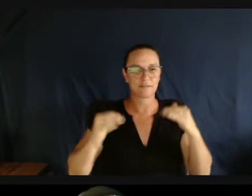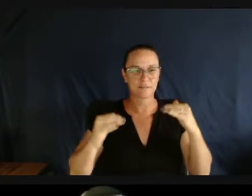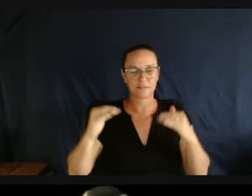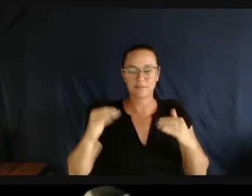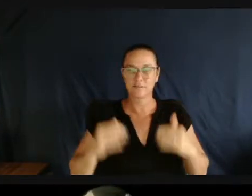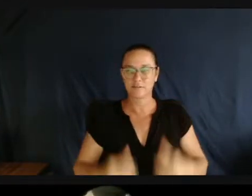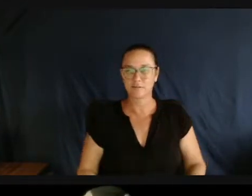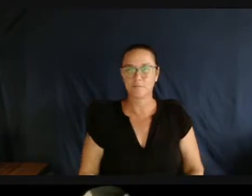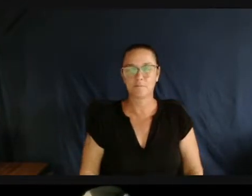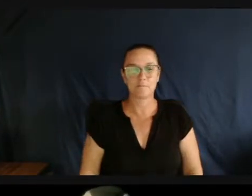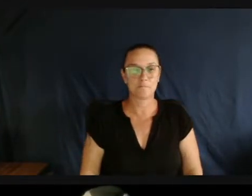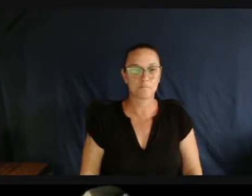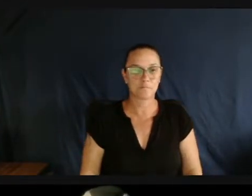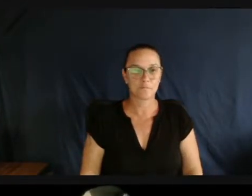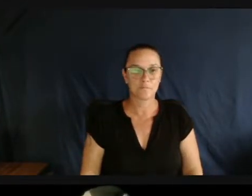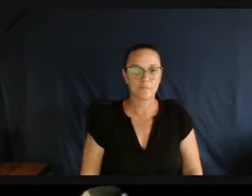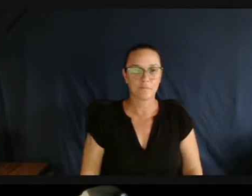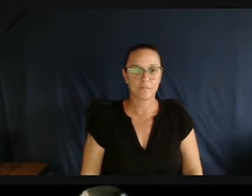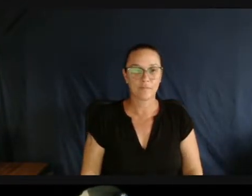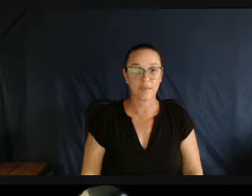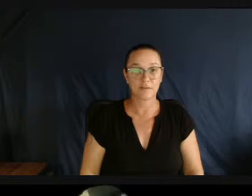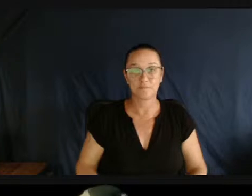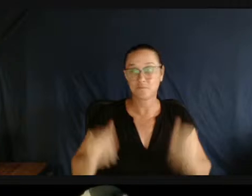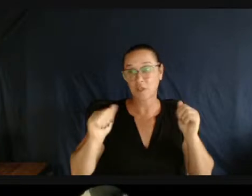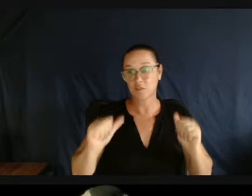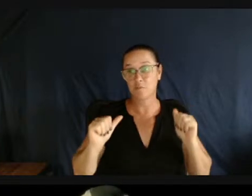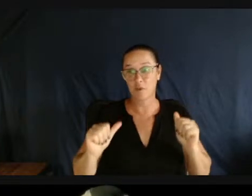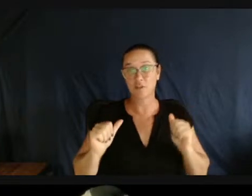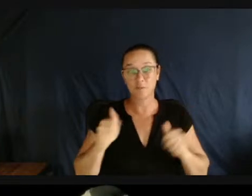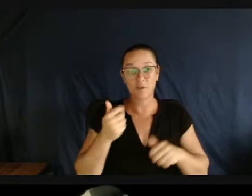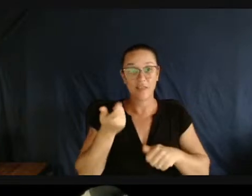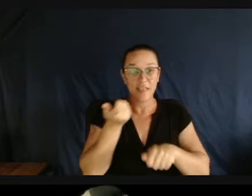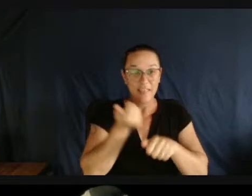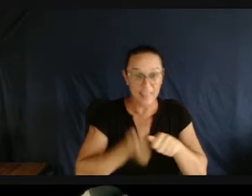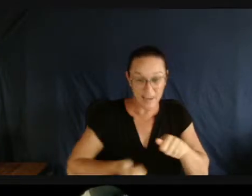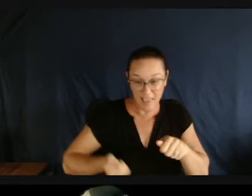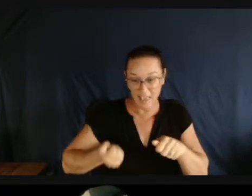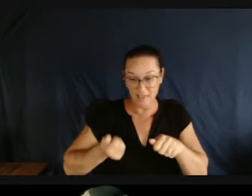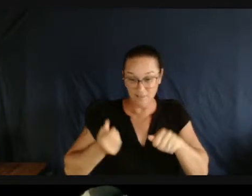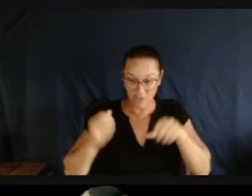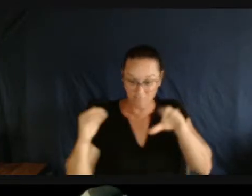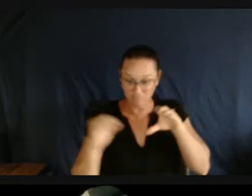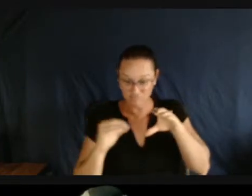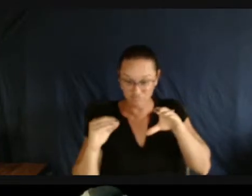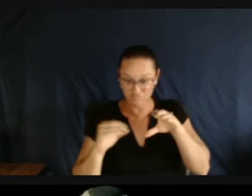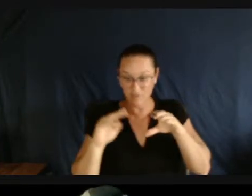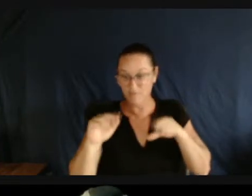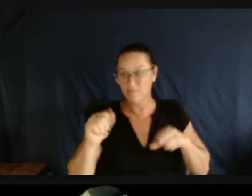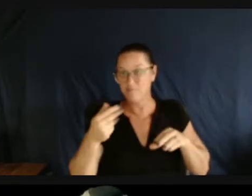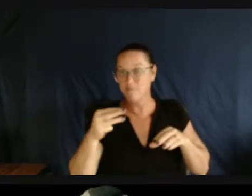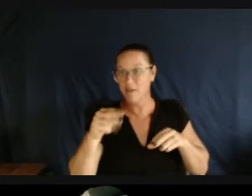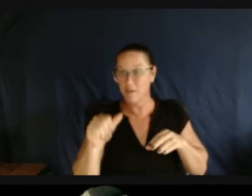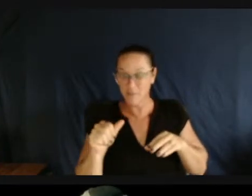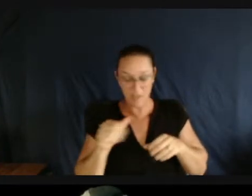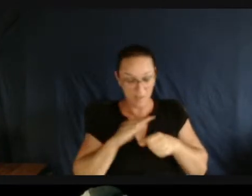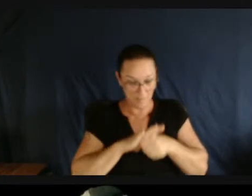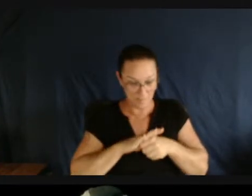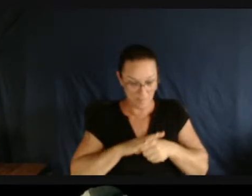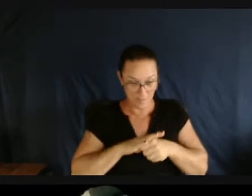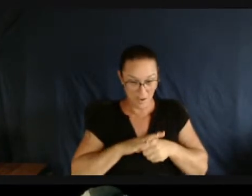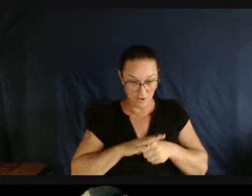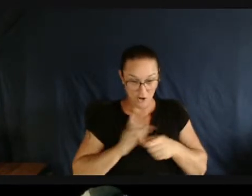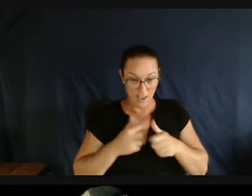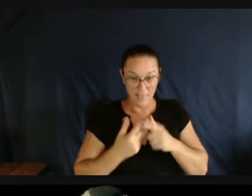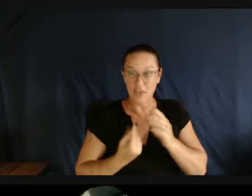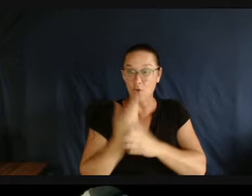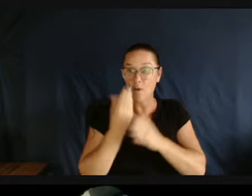And it's quite possible that every batch of magma that's making it into the shallow area is then just building pressure and erupting. So